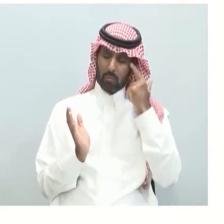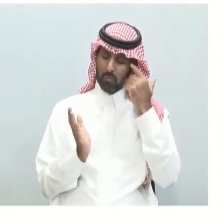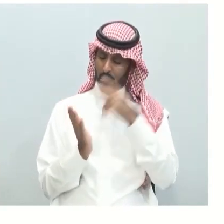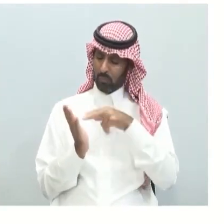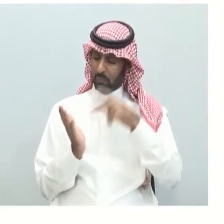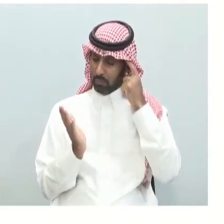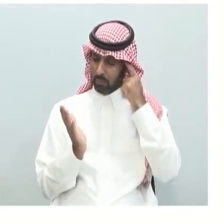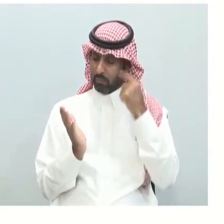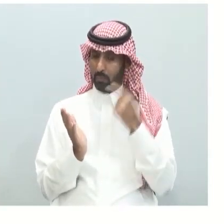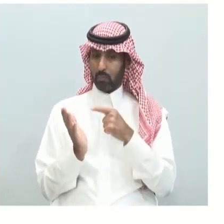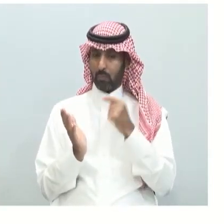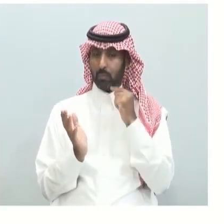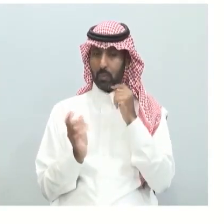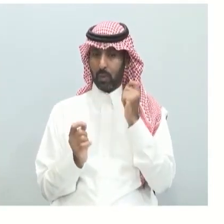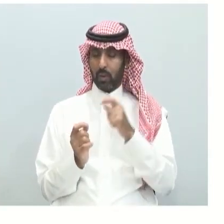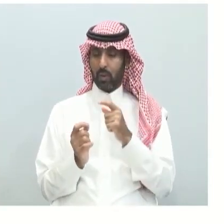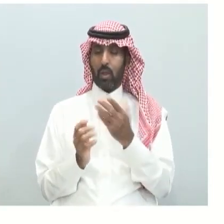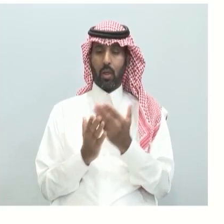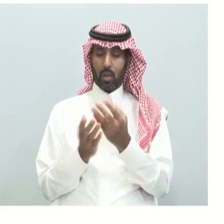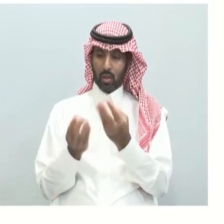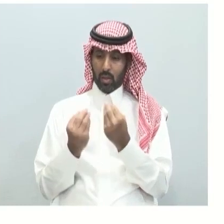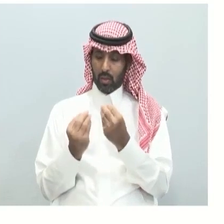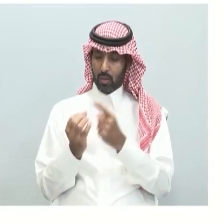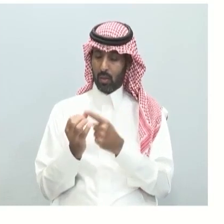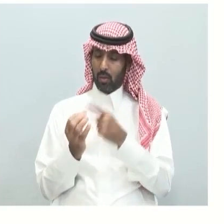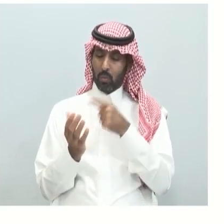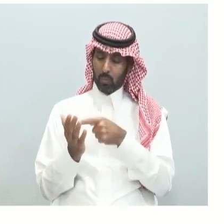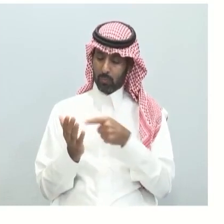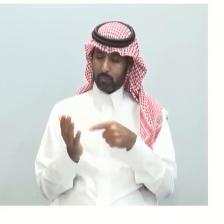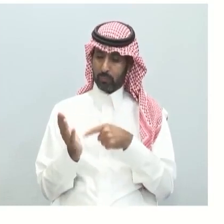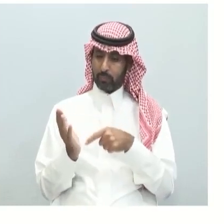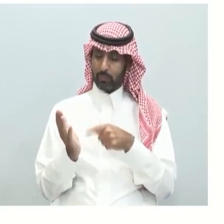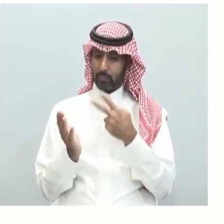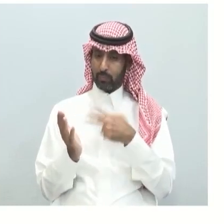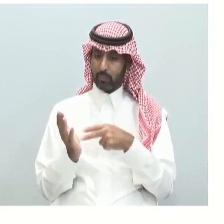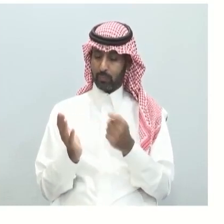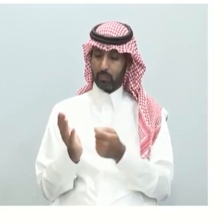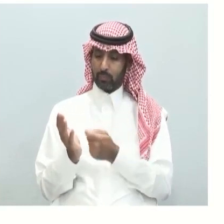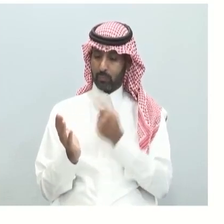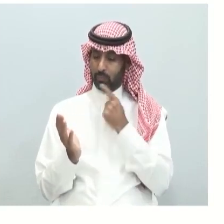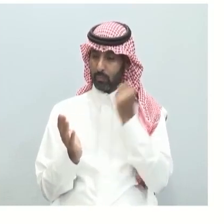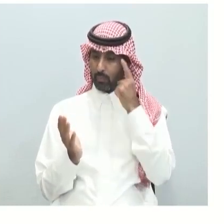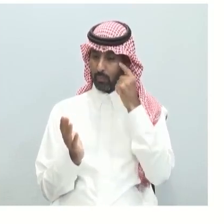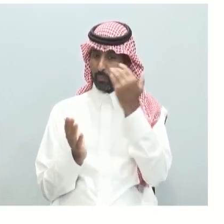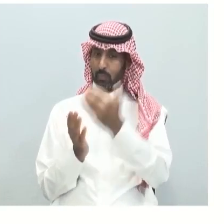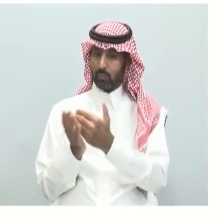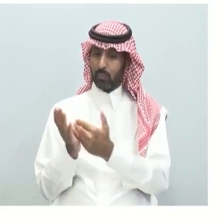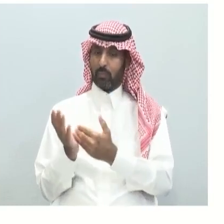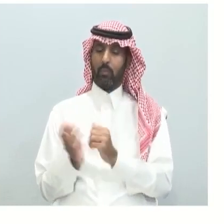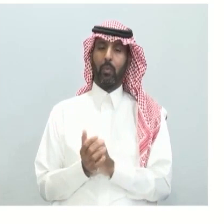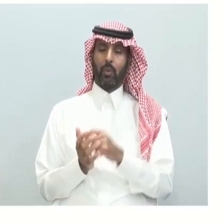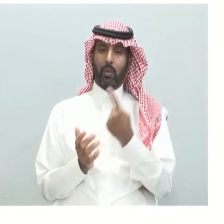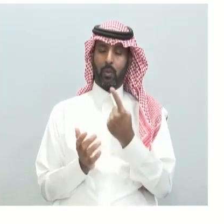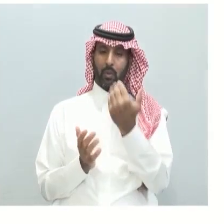Two, provide an objective information and or view. Or the last one, to set the scene. We have paragraph